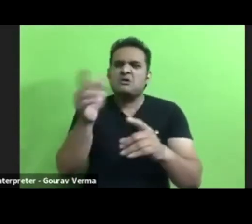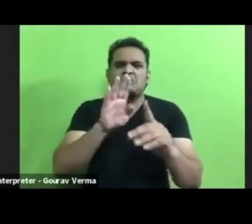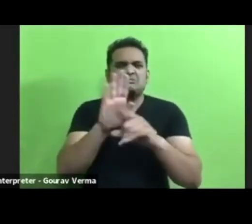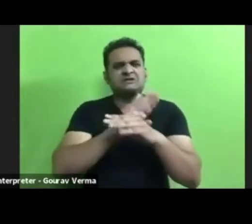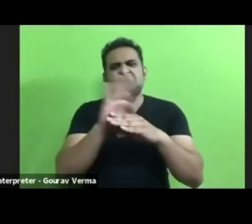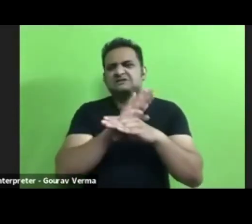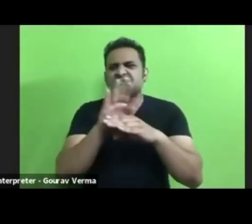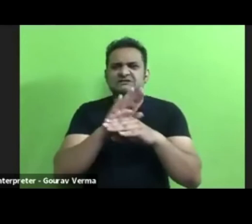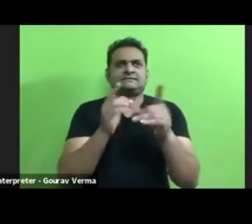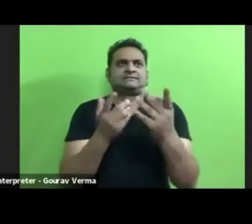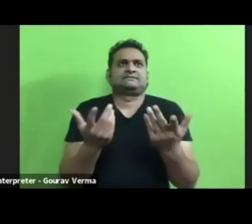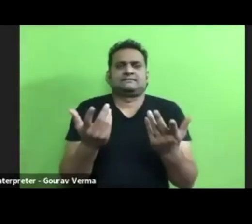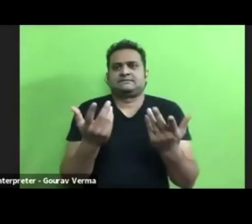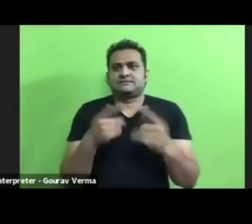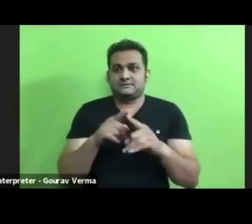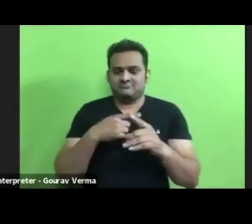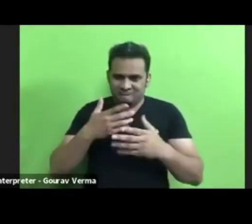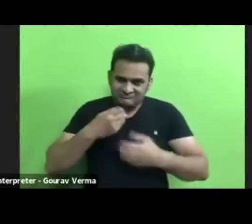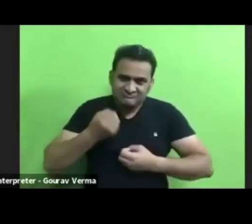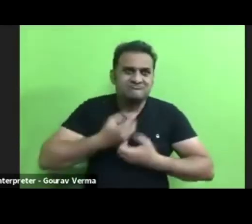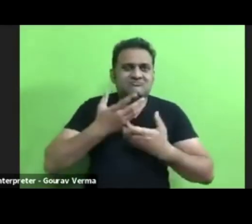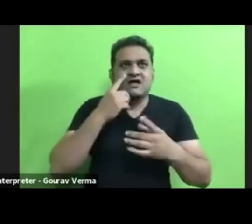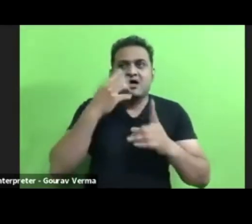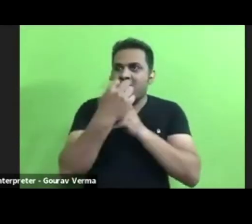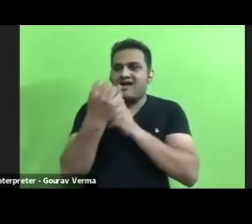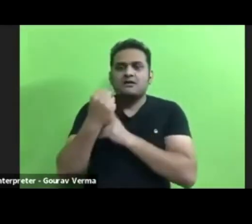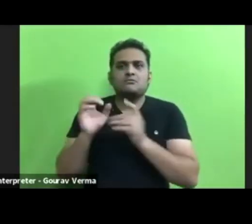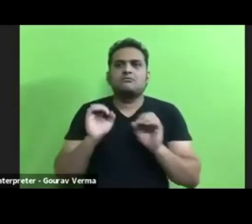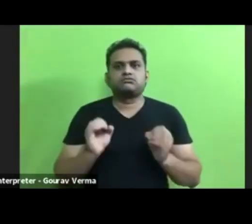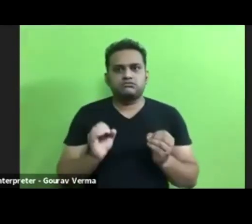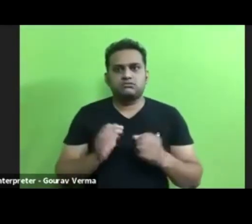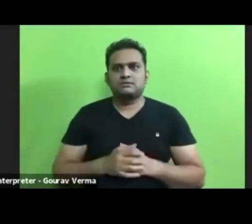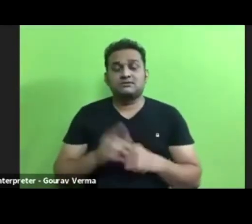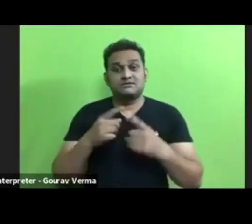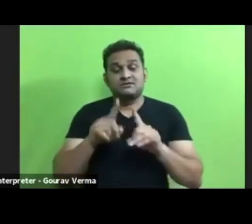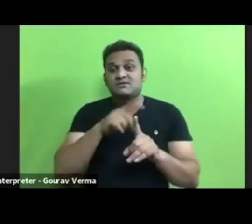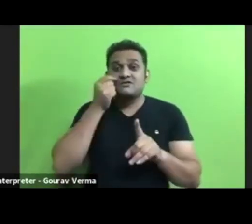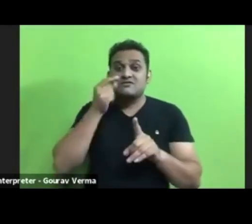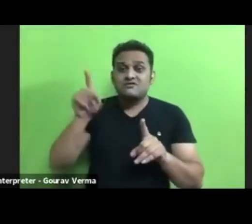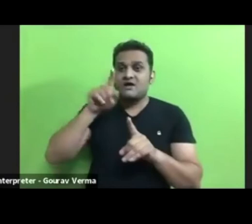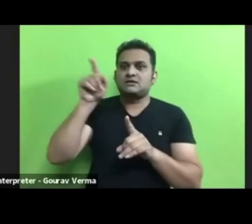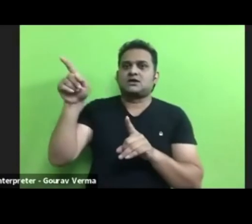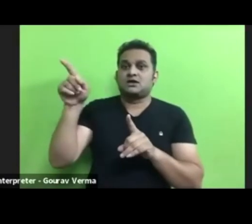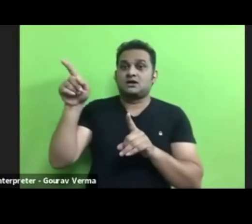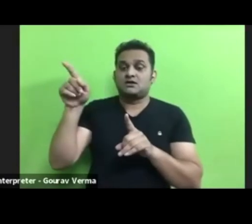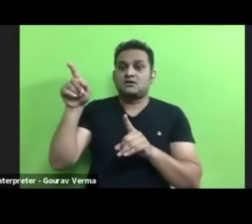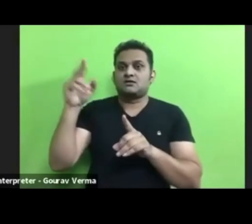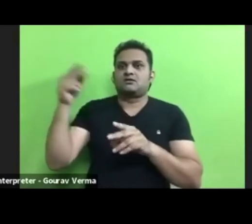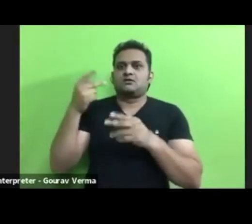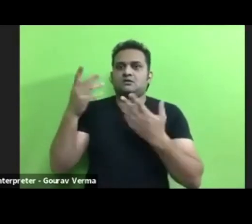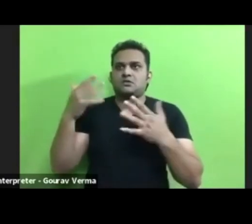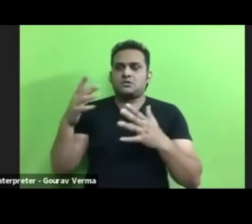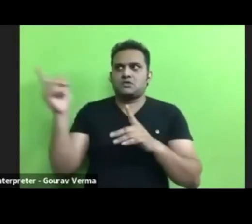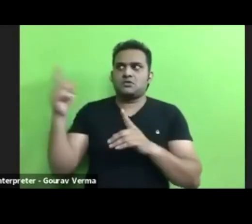his representation or his presence is noticed. But his father's name comes with a huge baggage,